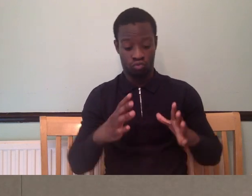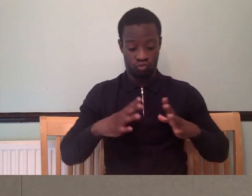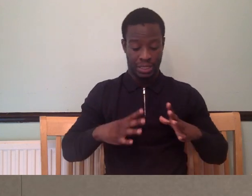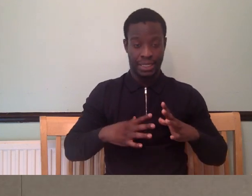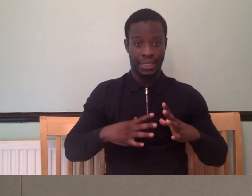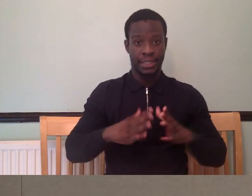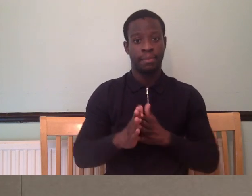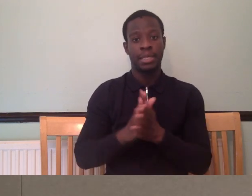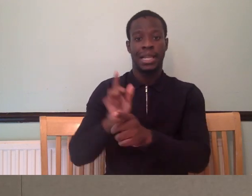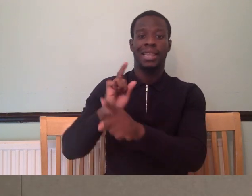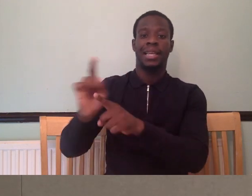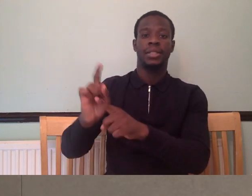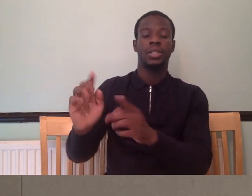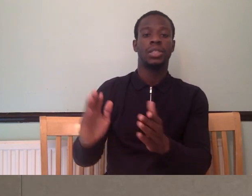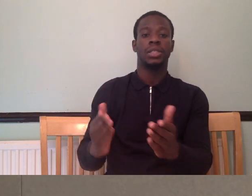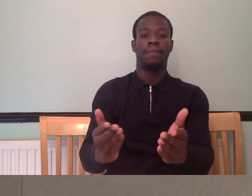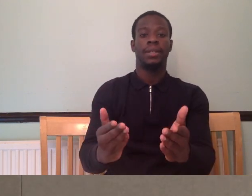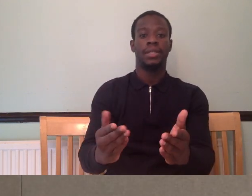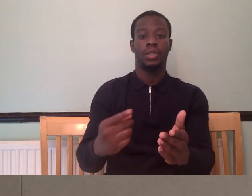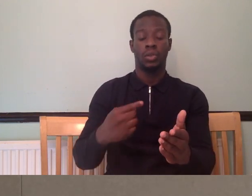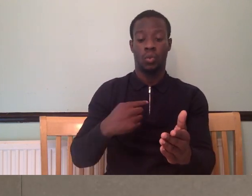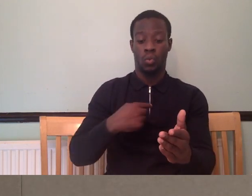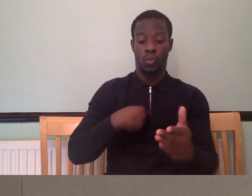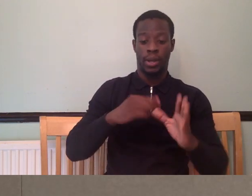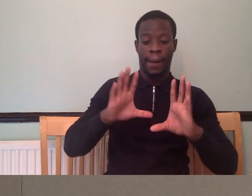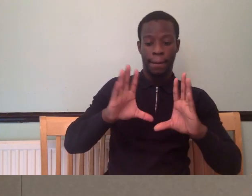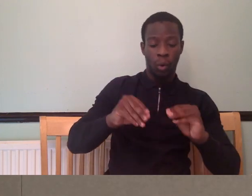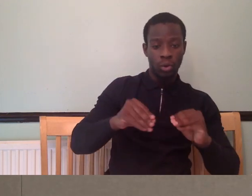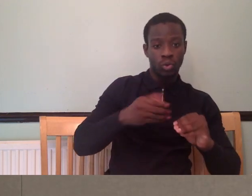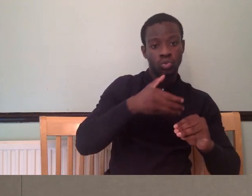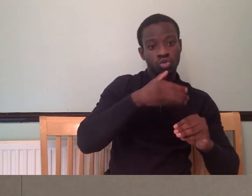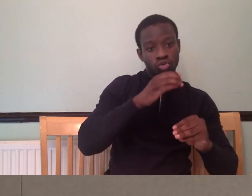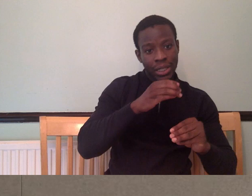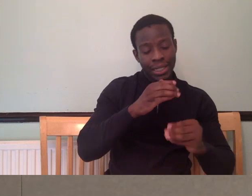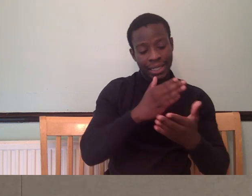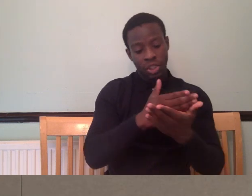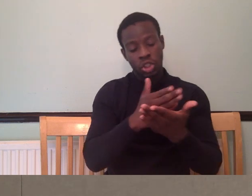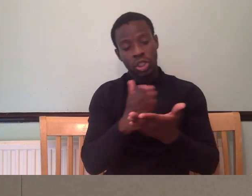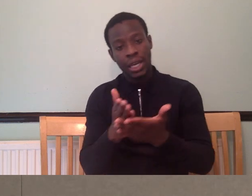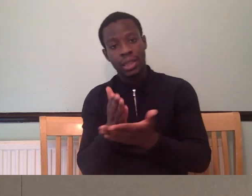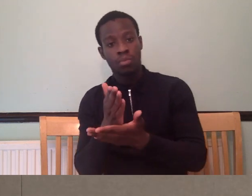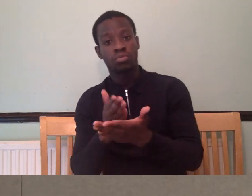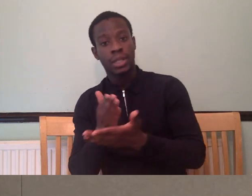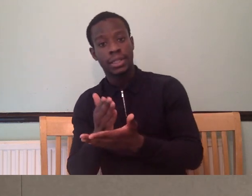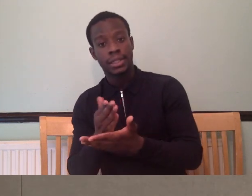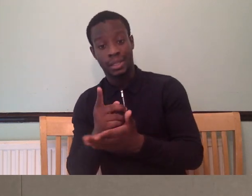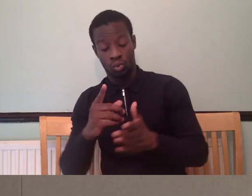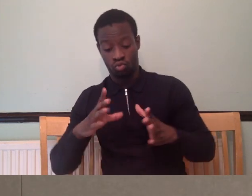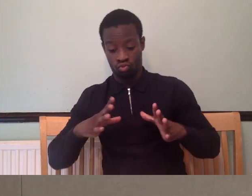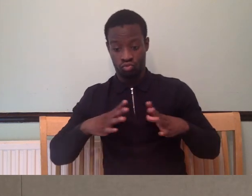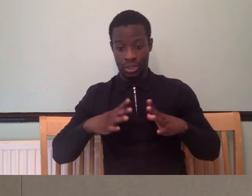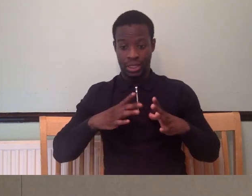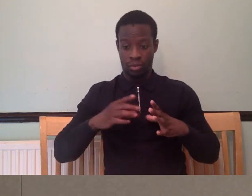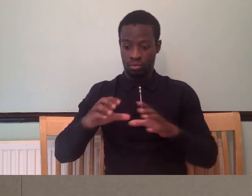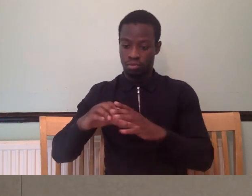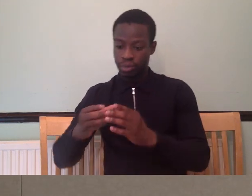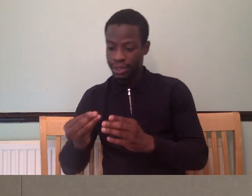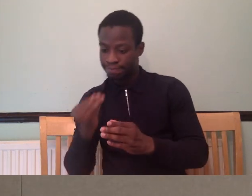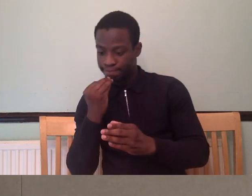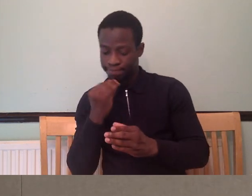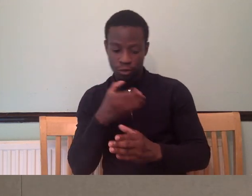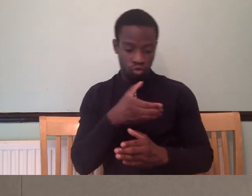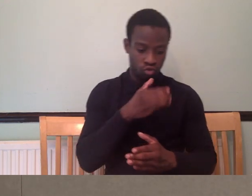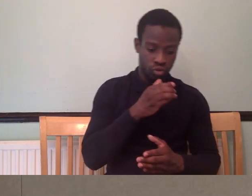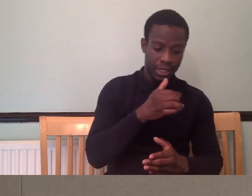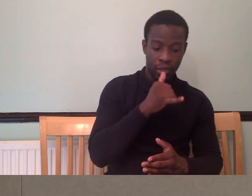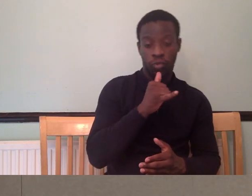that later in the service when we pause to share bread and wine, you're able to physically break